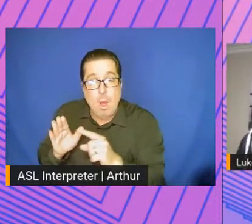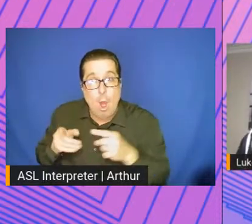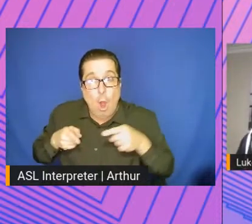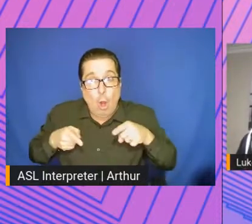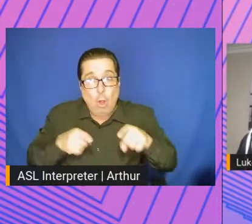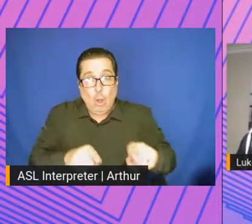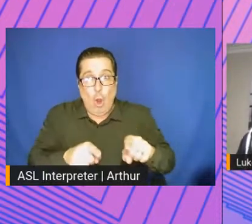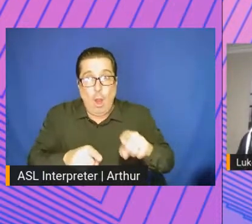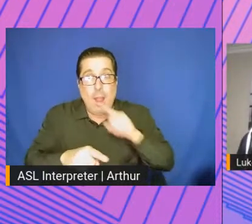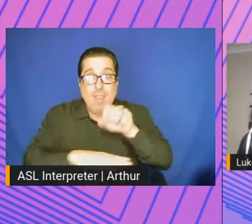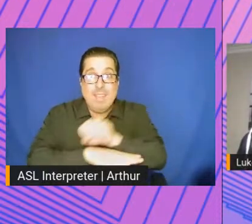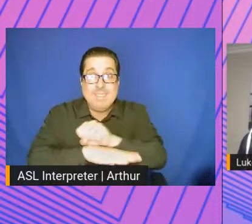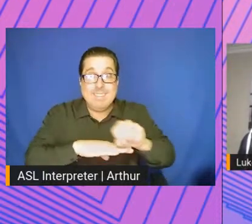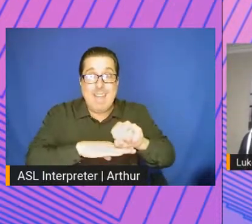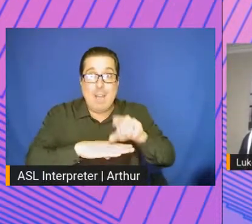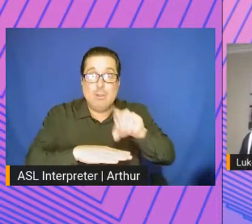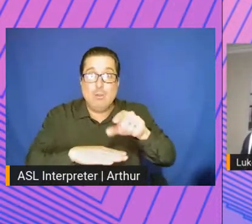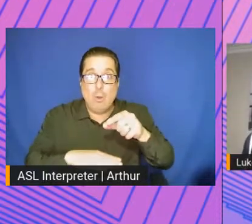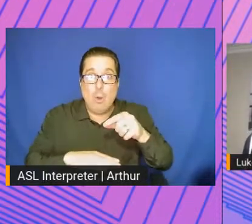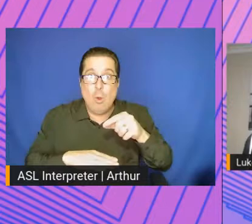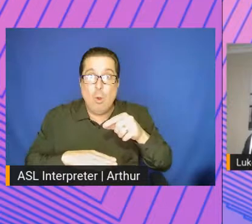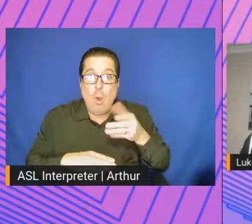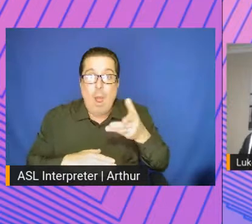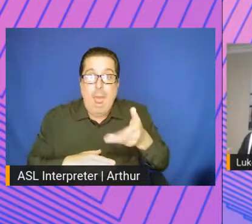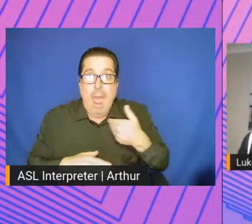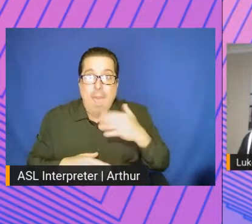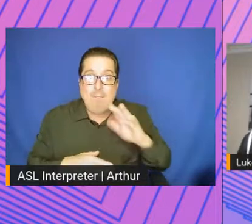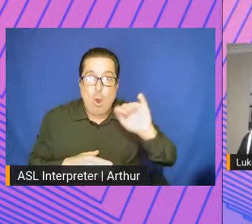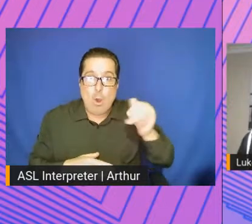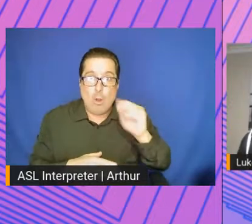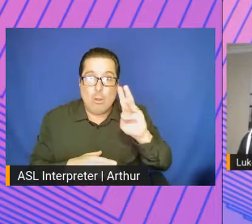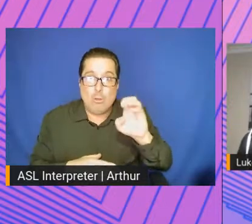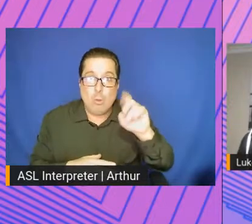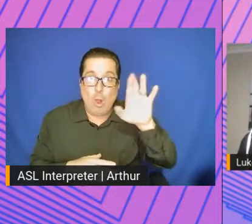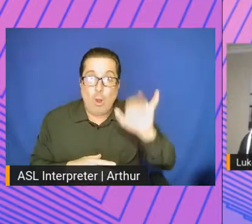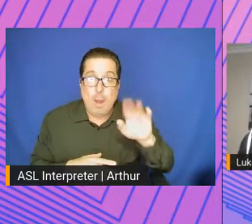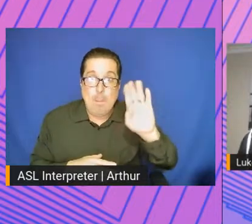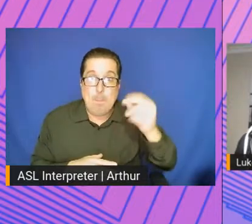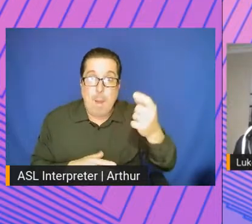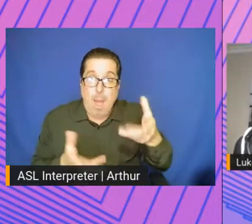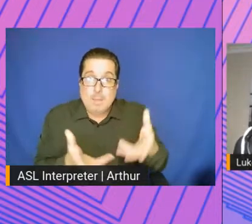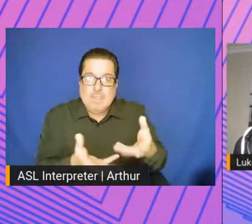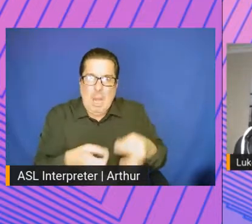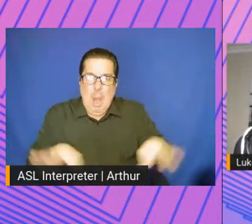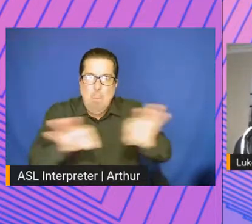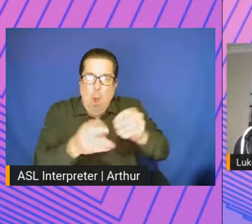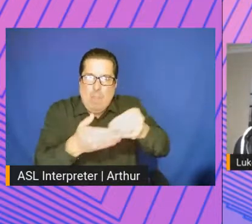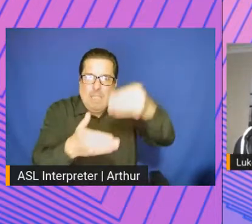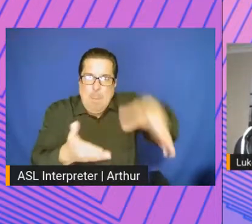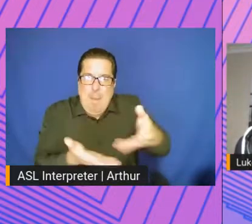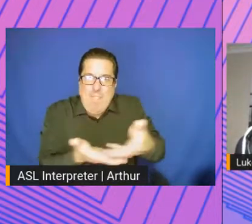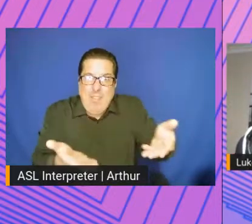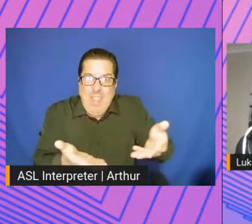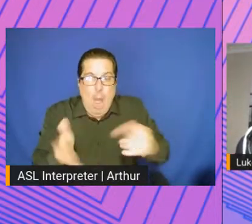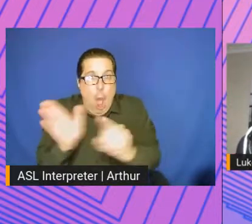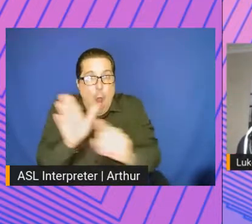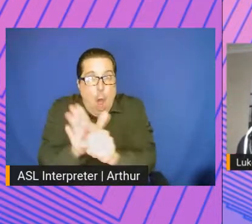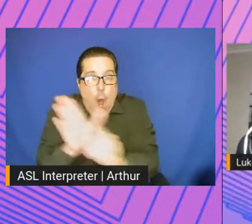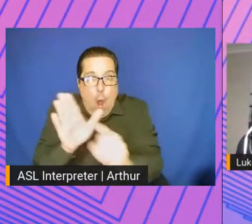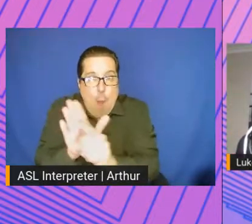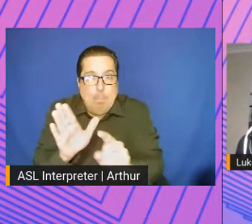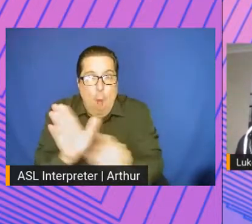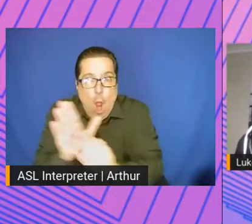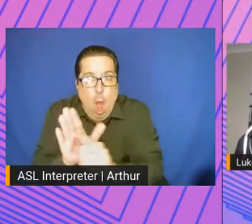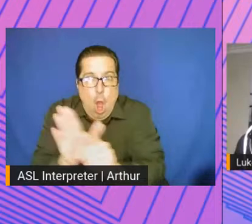the stage where you have your jewelry box. So the question that you ask after that is, well, how did they make it all the way into